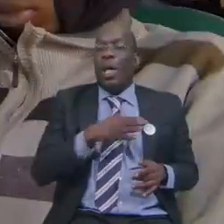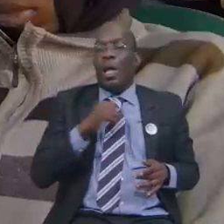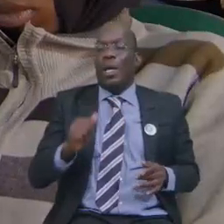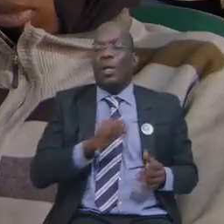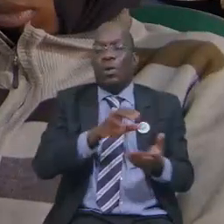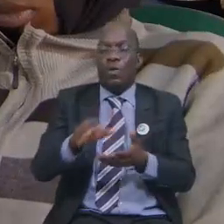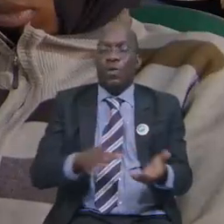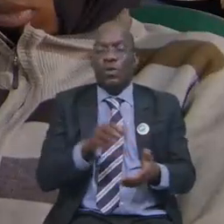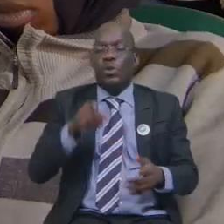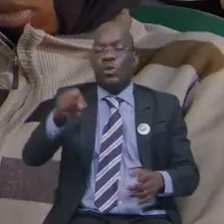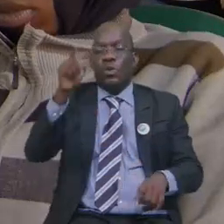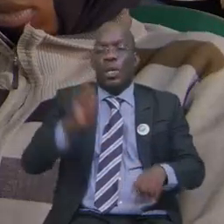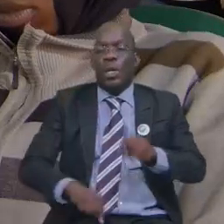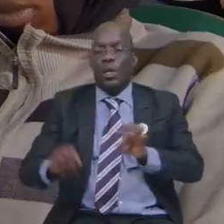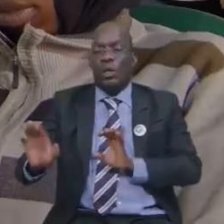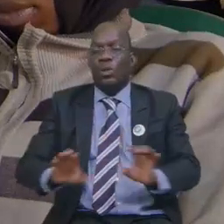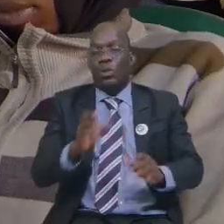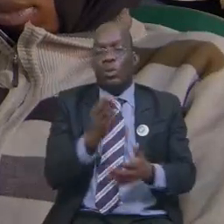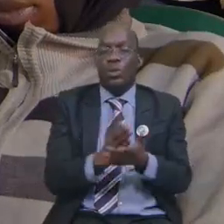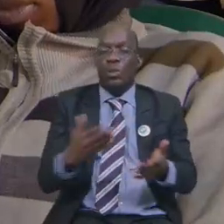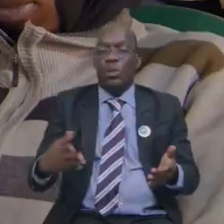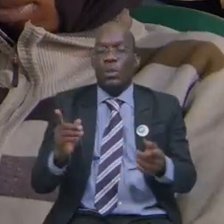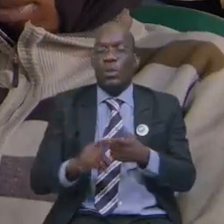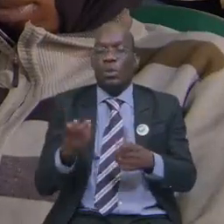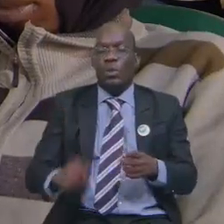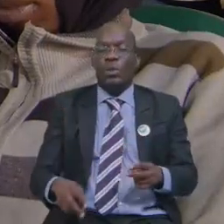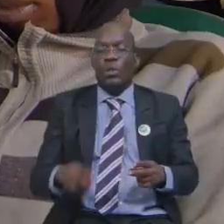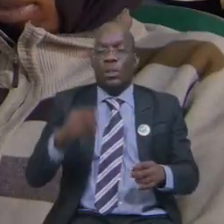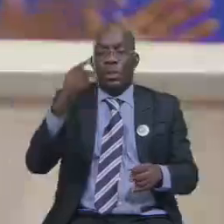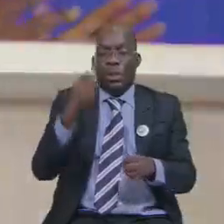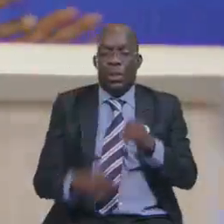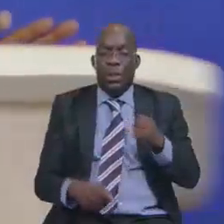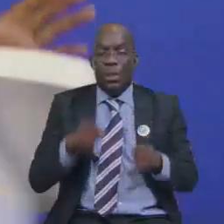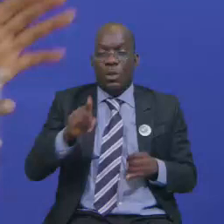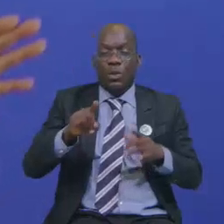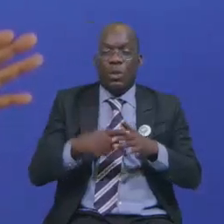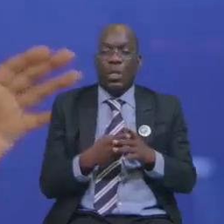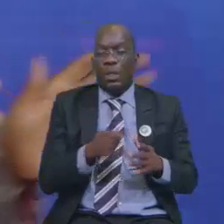do something to the very end. You know, you start a course,